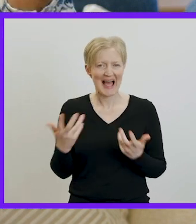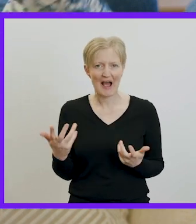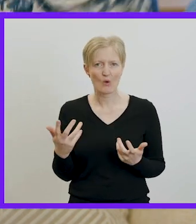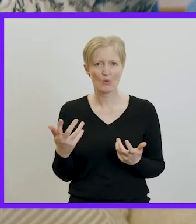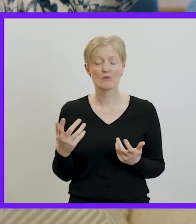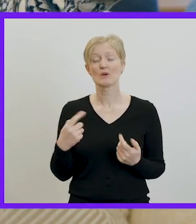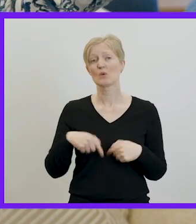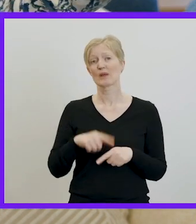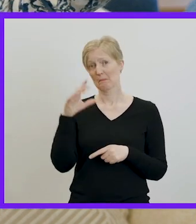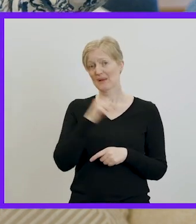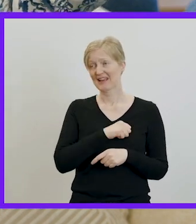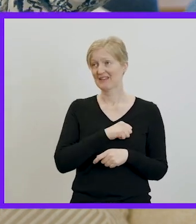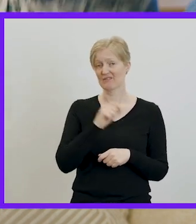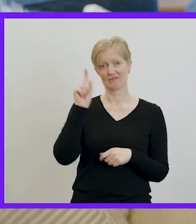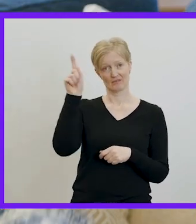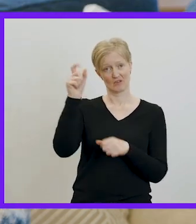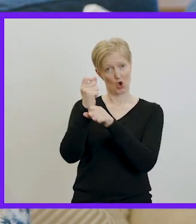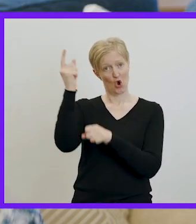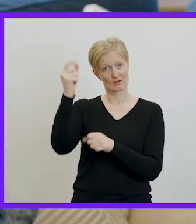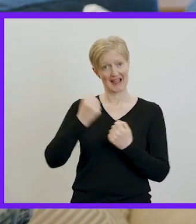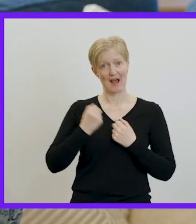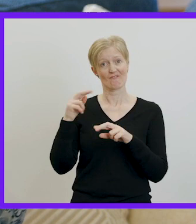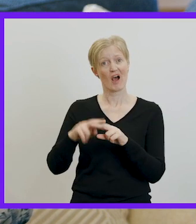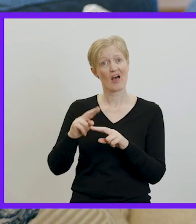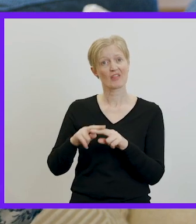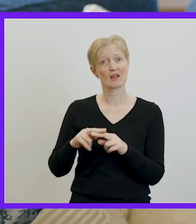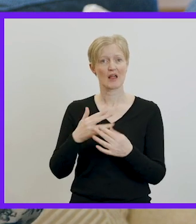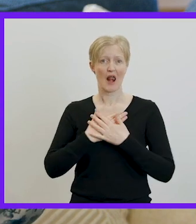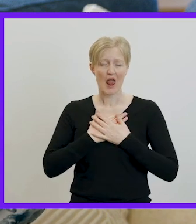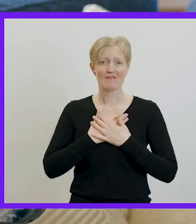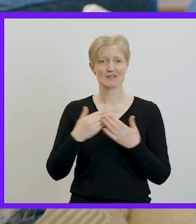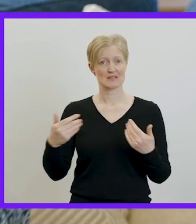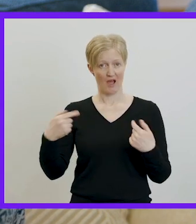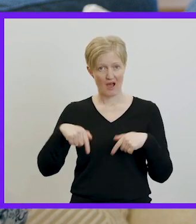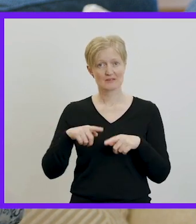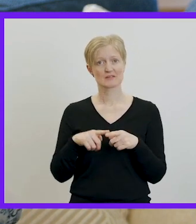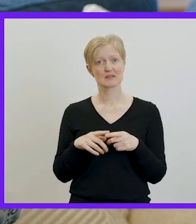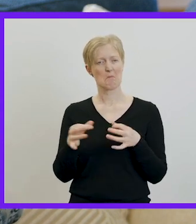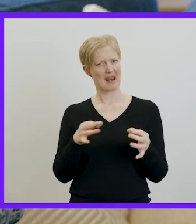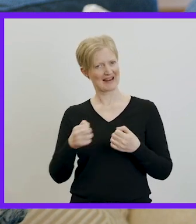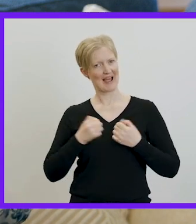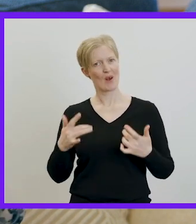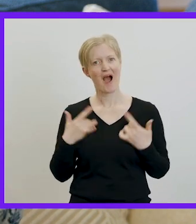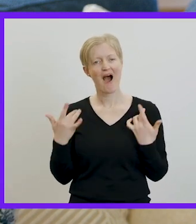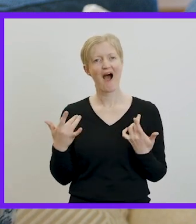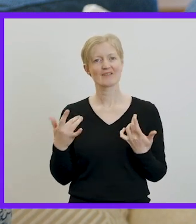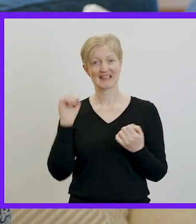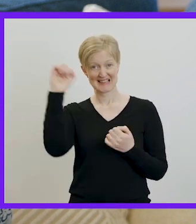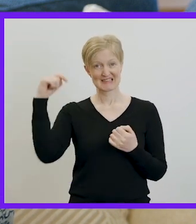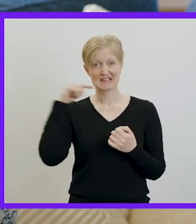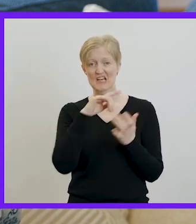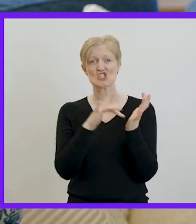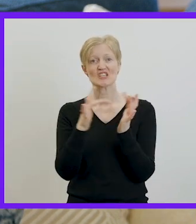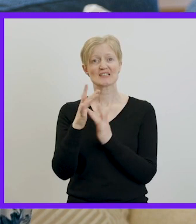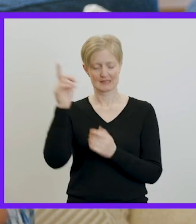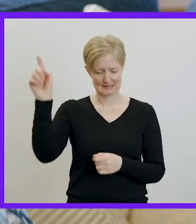we come to believe that God, our Heavenly Father, loves us. He planned our lives and He sent Jesus